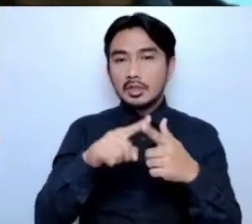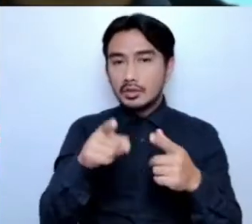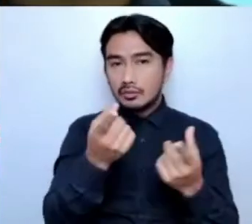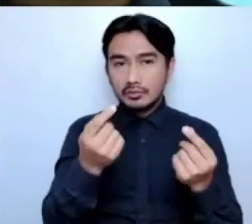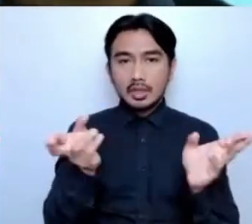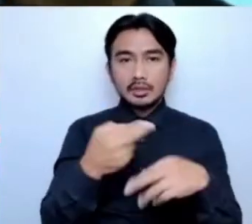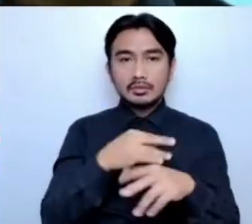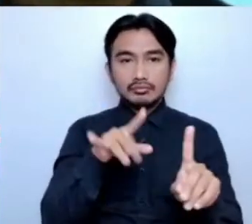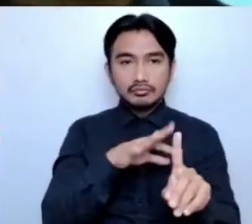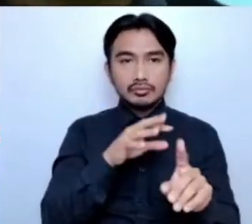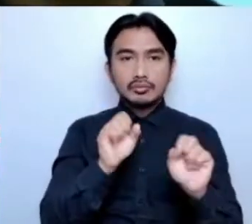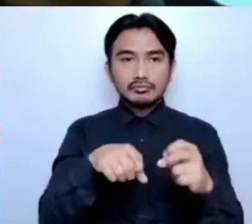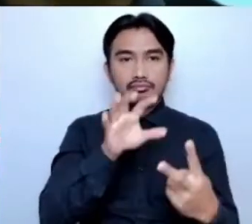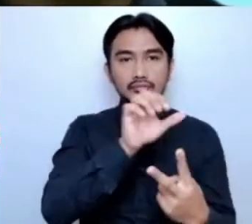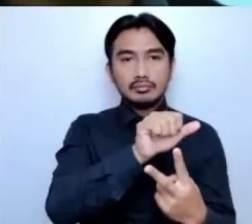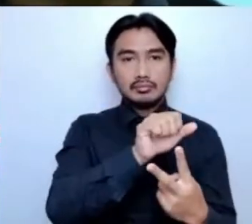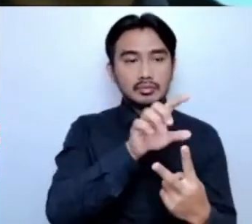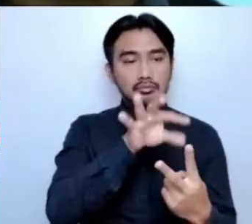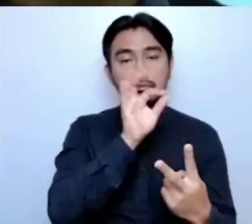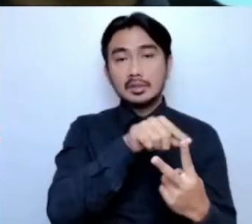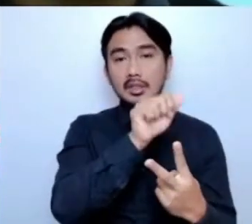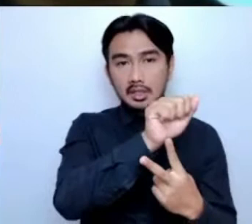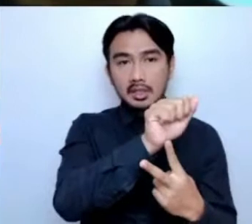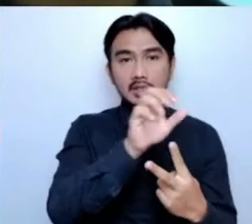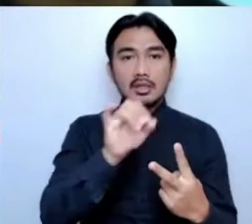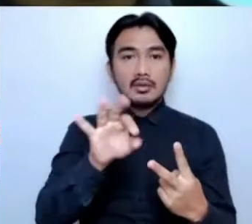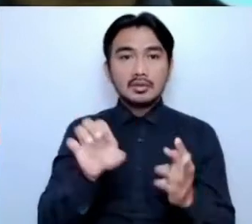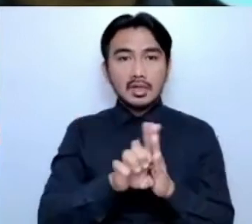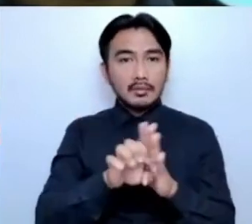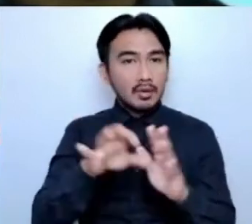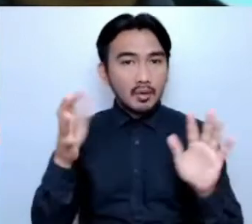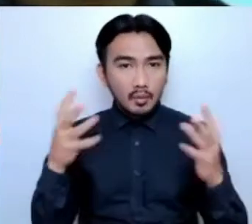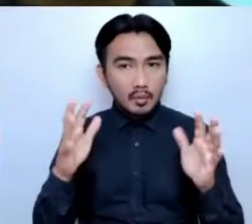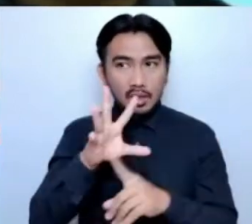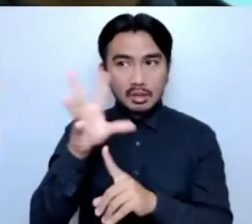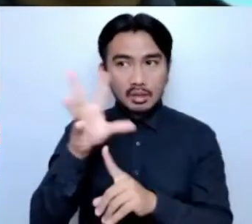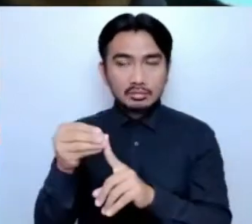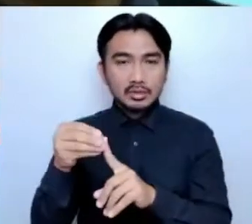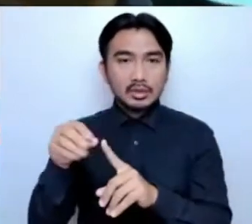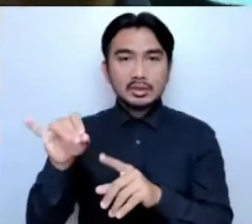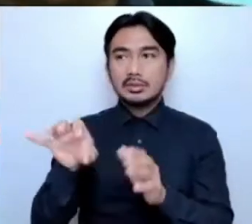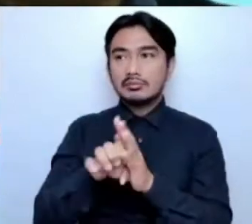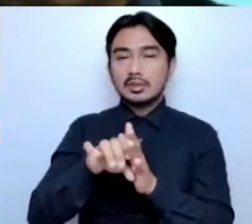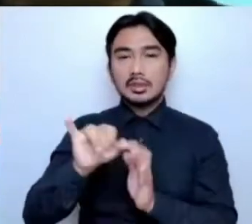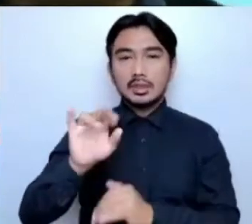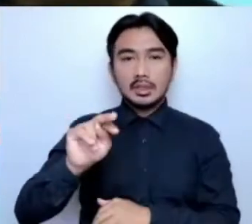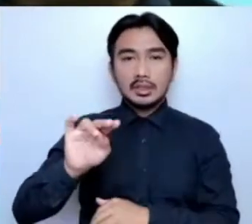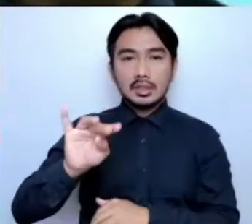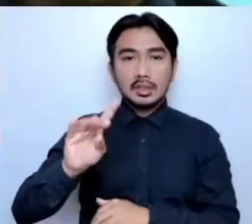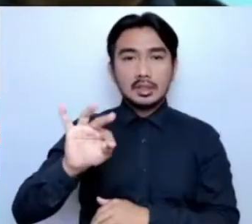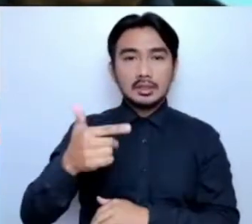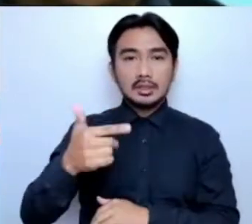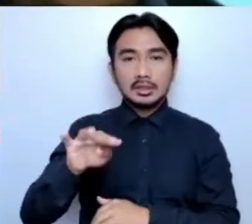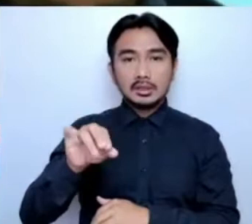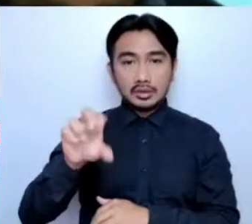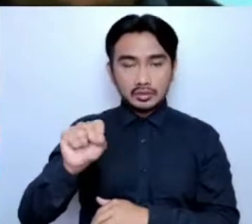choose set A. But if you do not have any learners from indigenous groups, refer to set B or TRF on